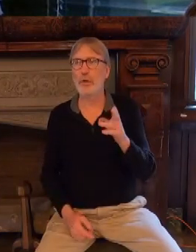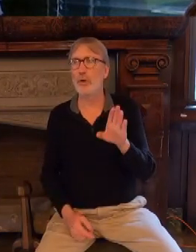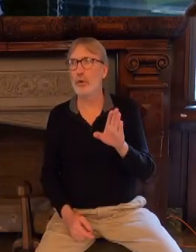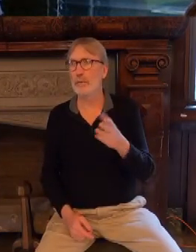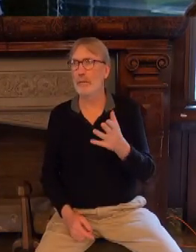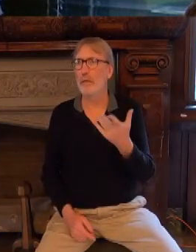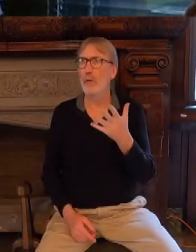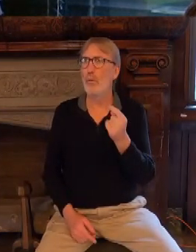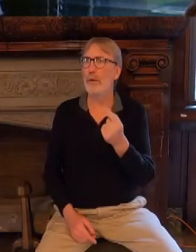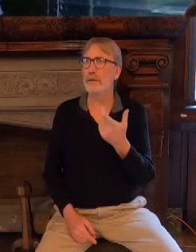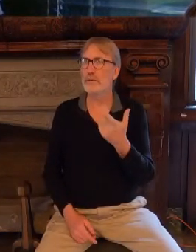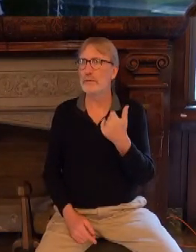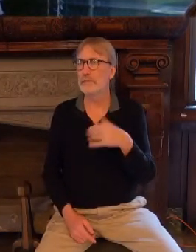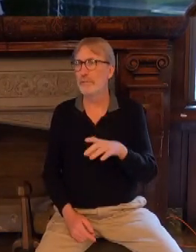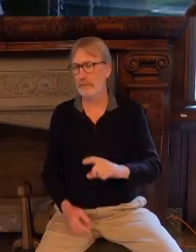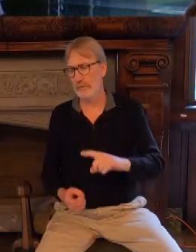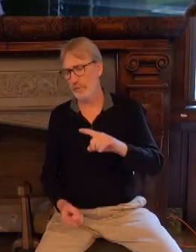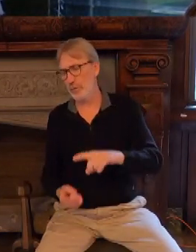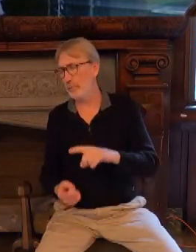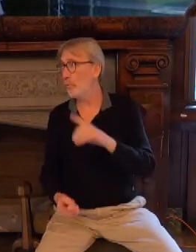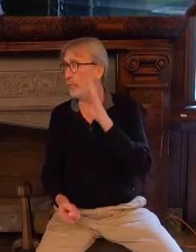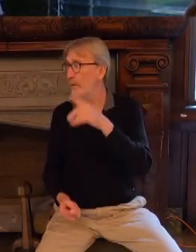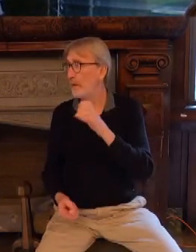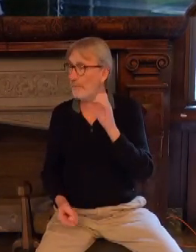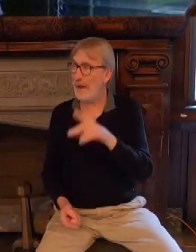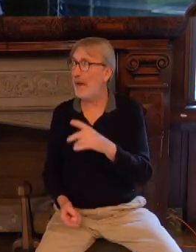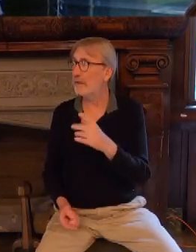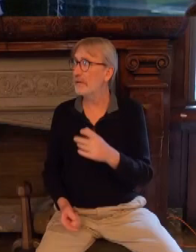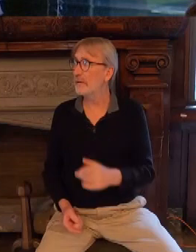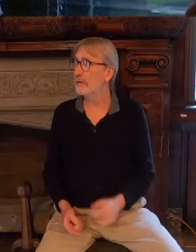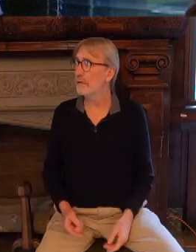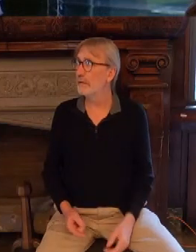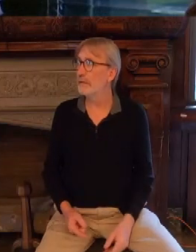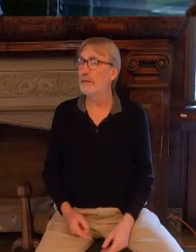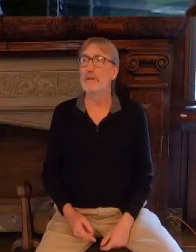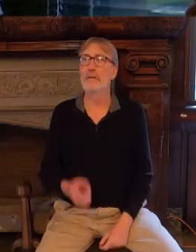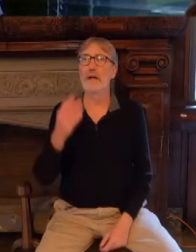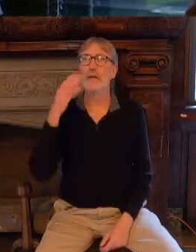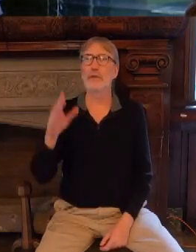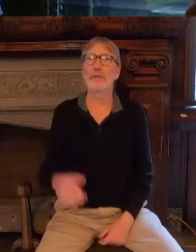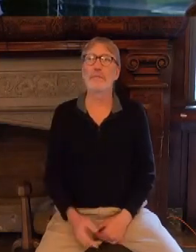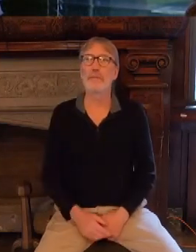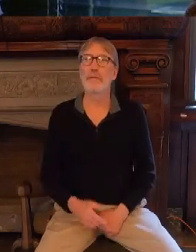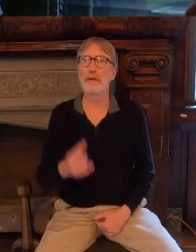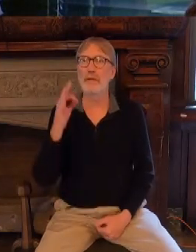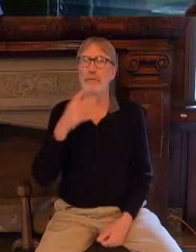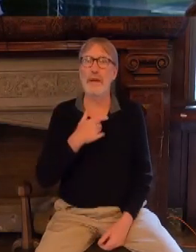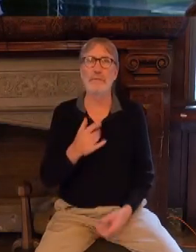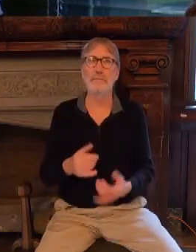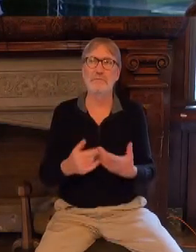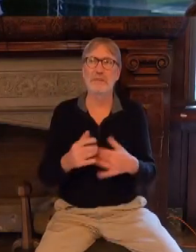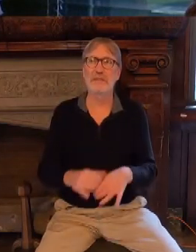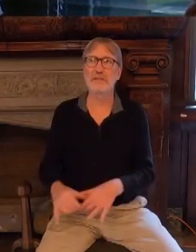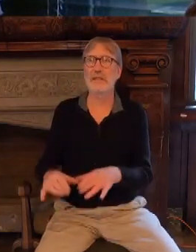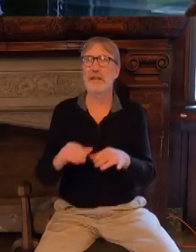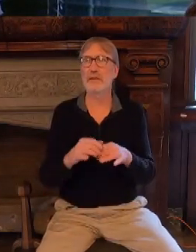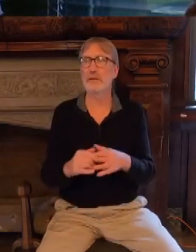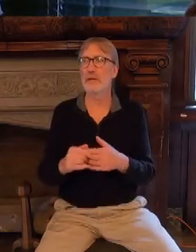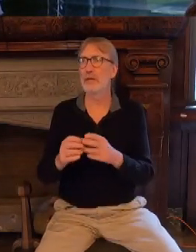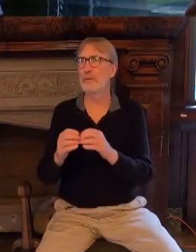What's the standard curb height, and are you going to restore it? I don't know if we have a standard curb height, to be